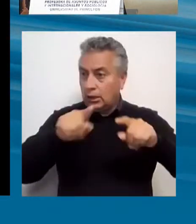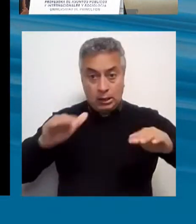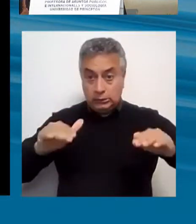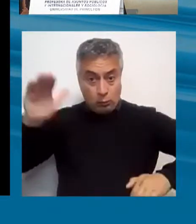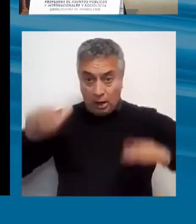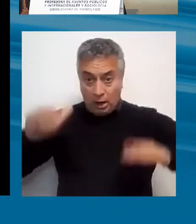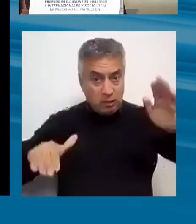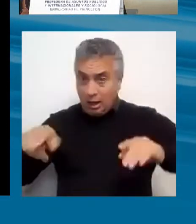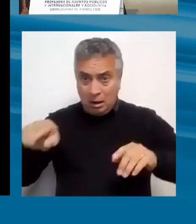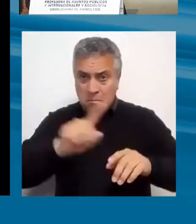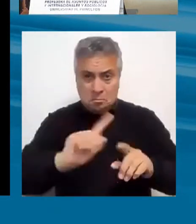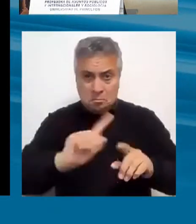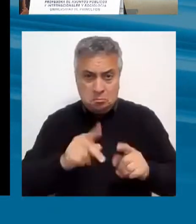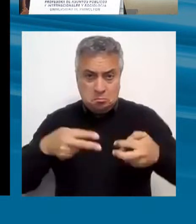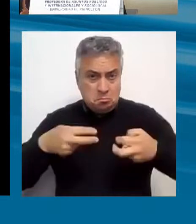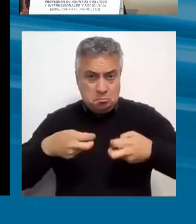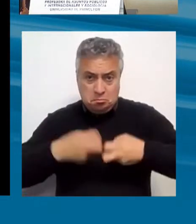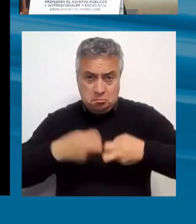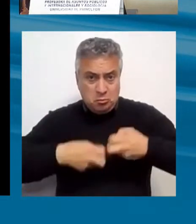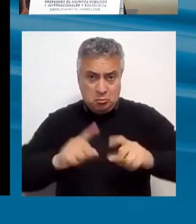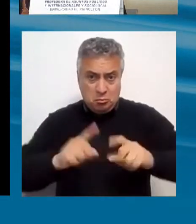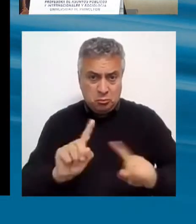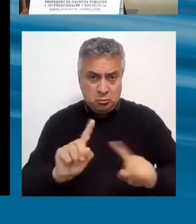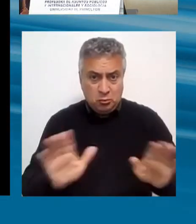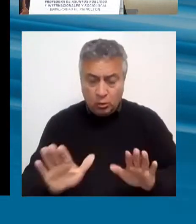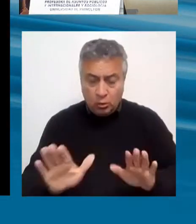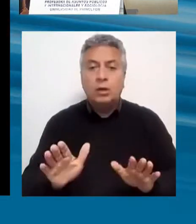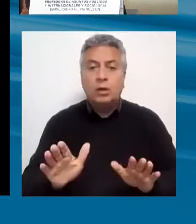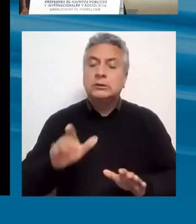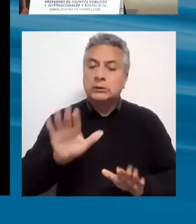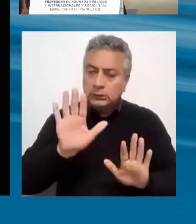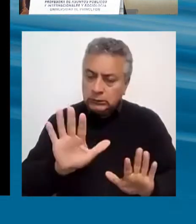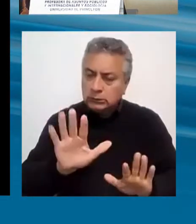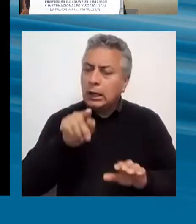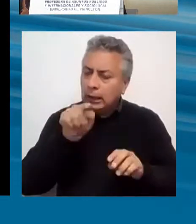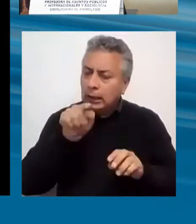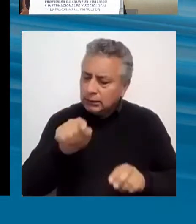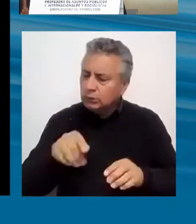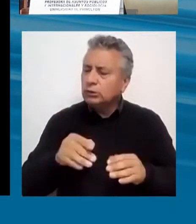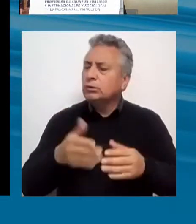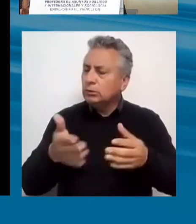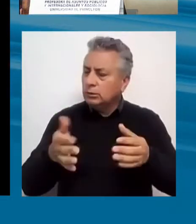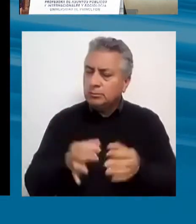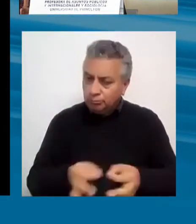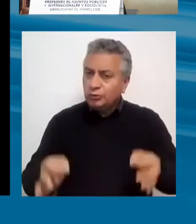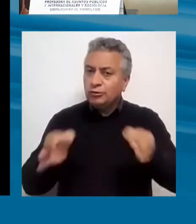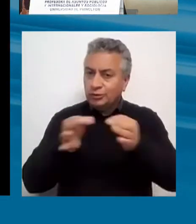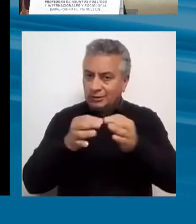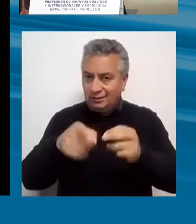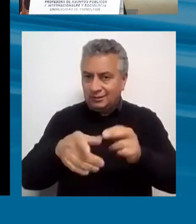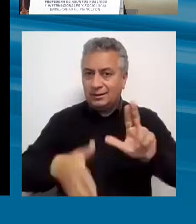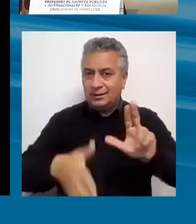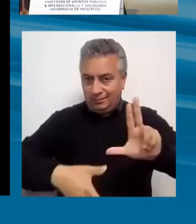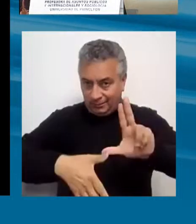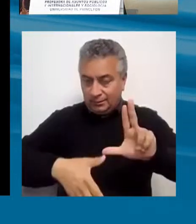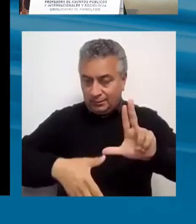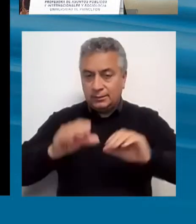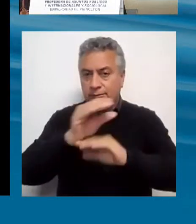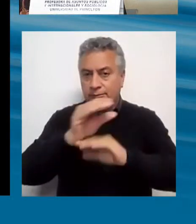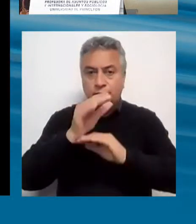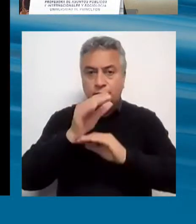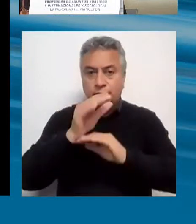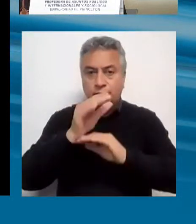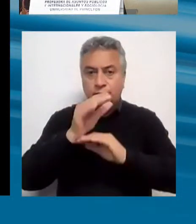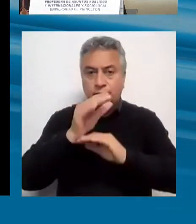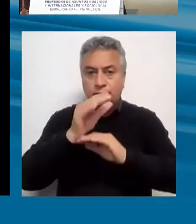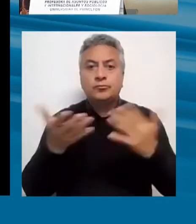a serious problem for society if there's high mobility. This is very important for Latin America and the Caribbean. As we know, these are